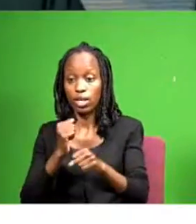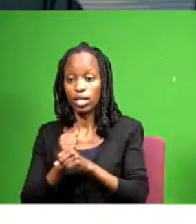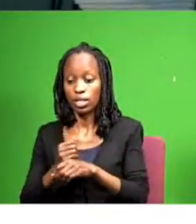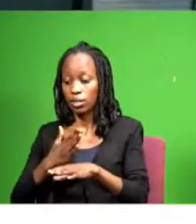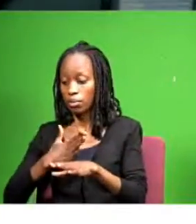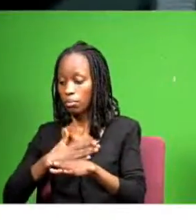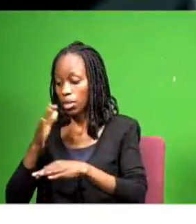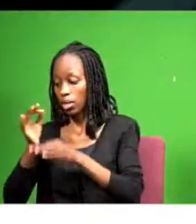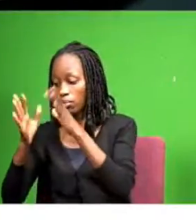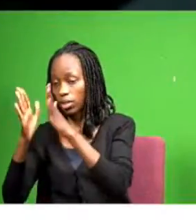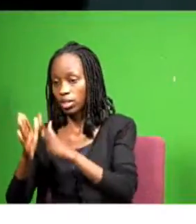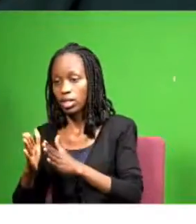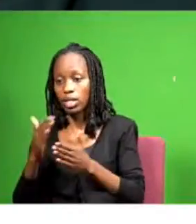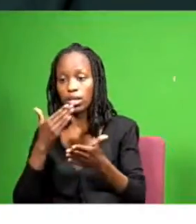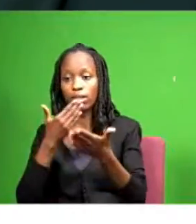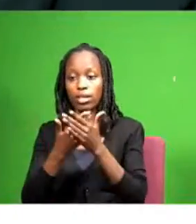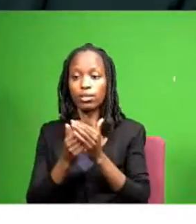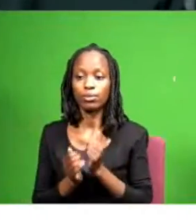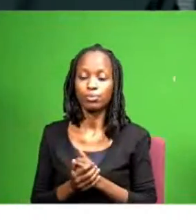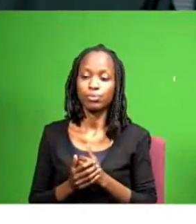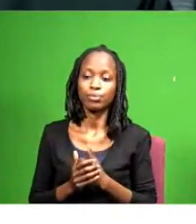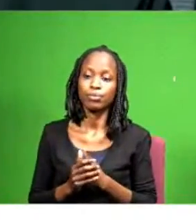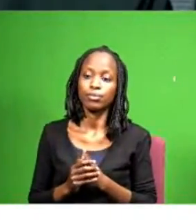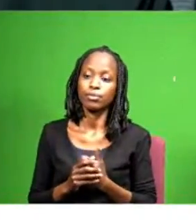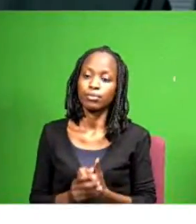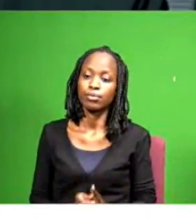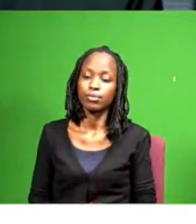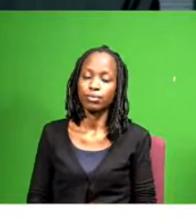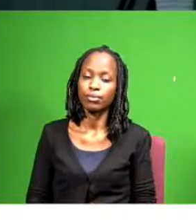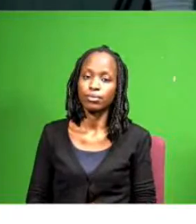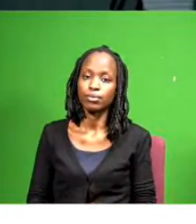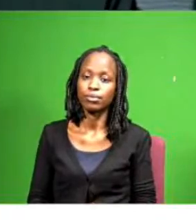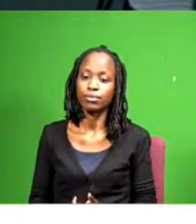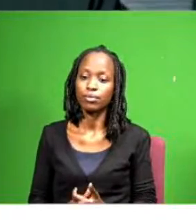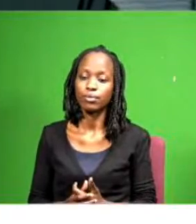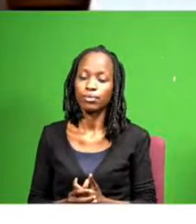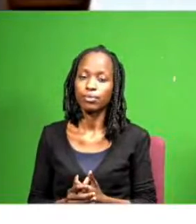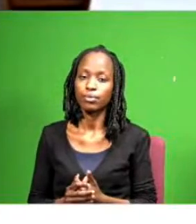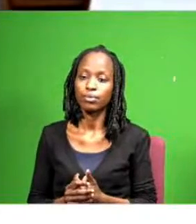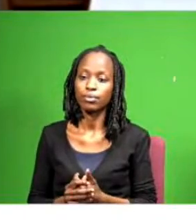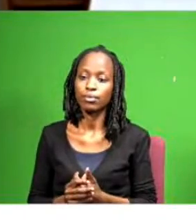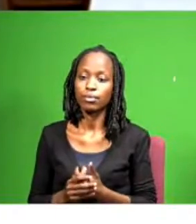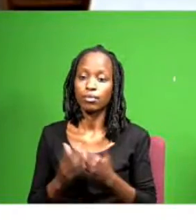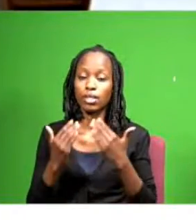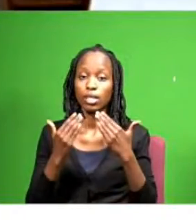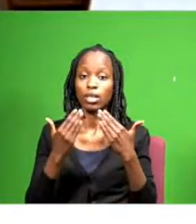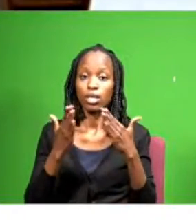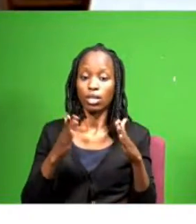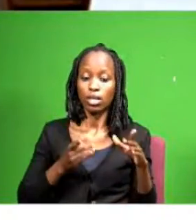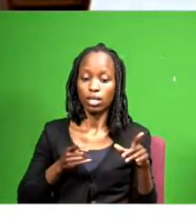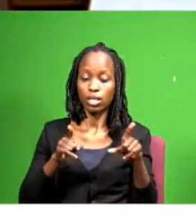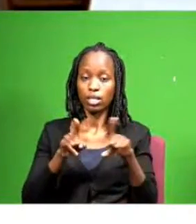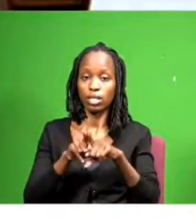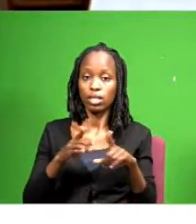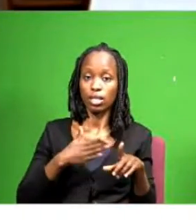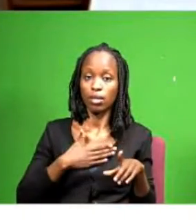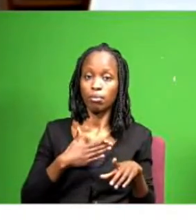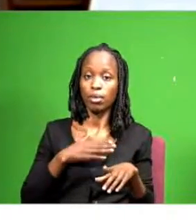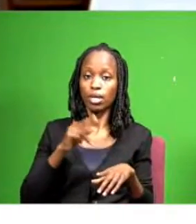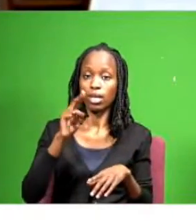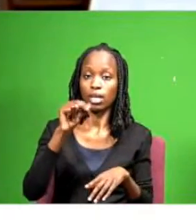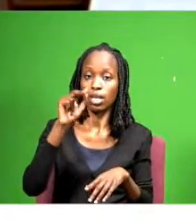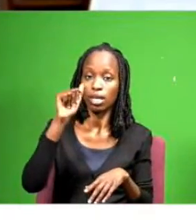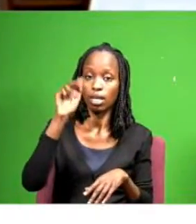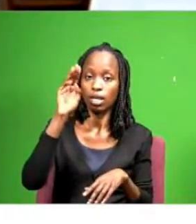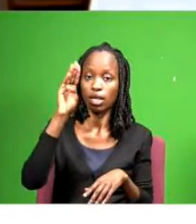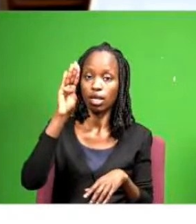bench. Thank you, Mr. President. Thank you very much, my sister Justice Nambuye,